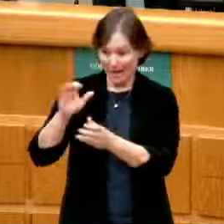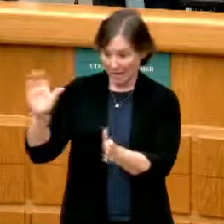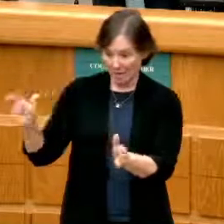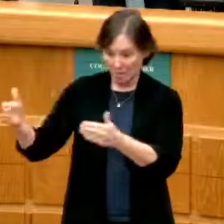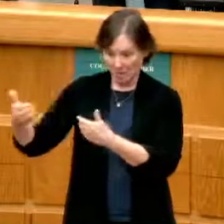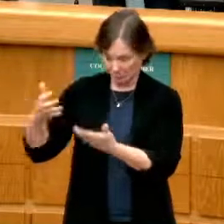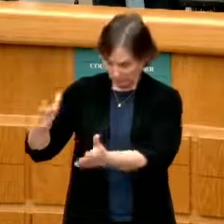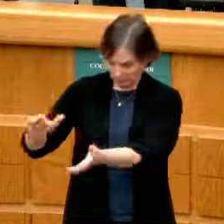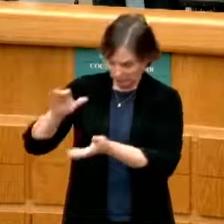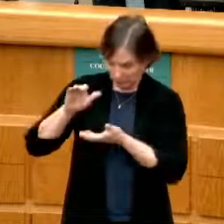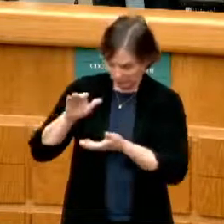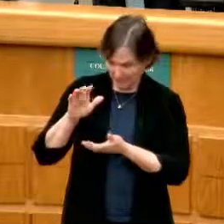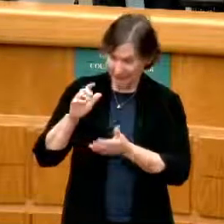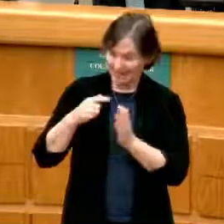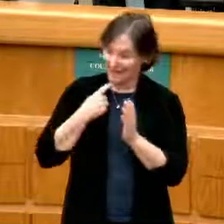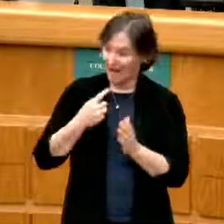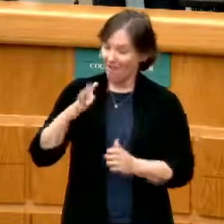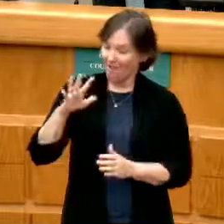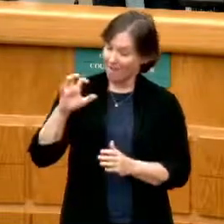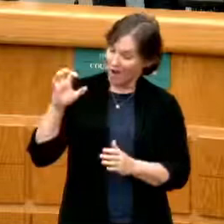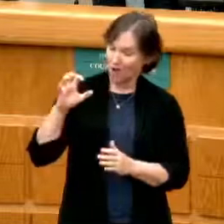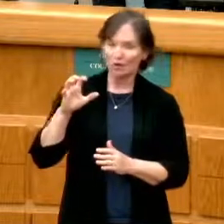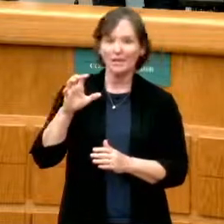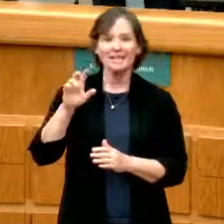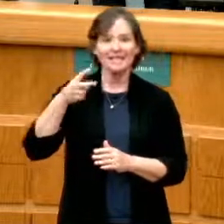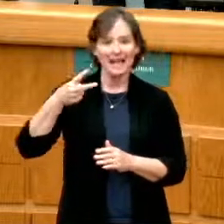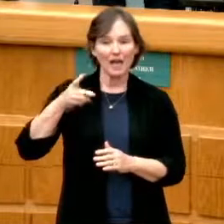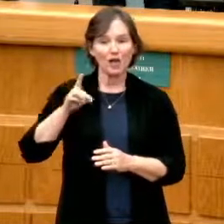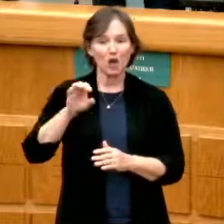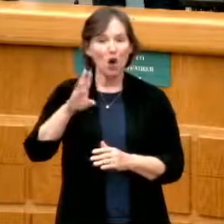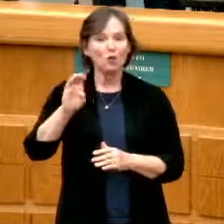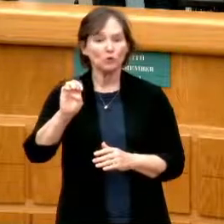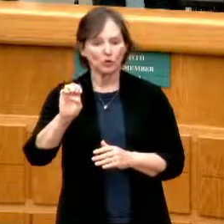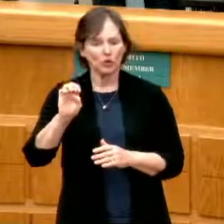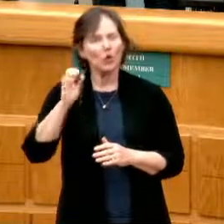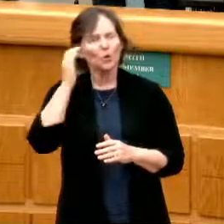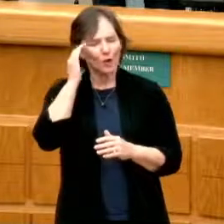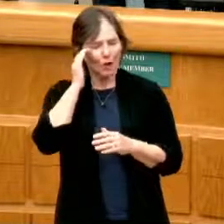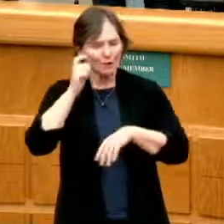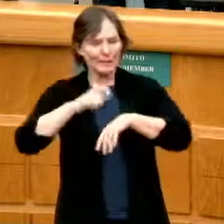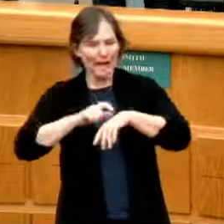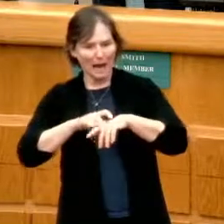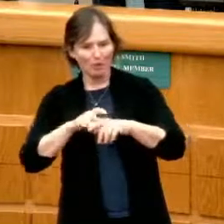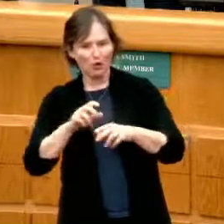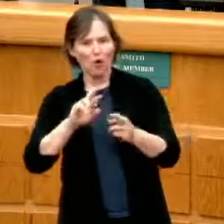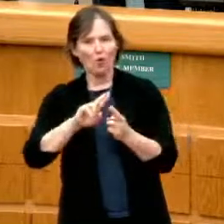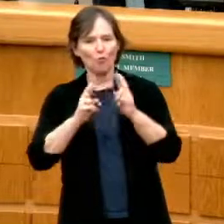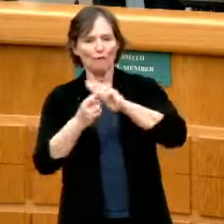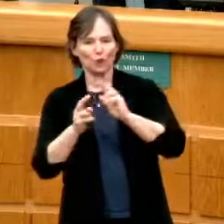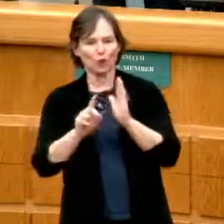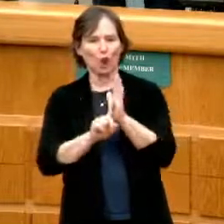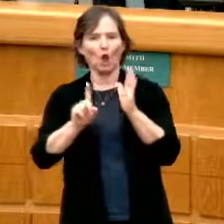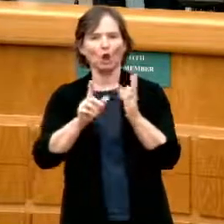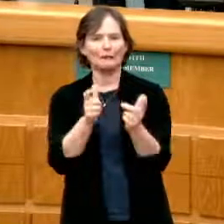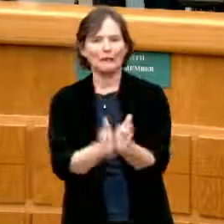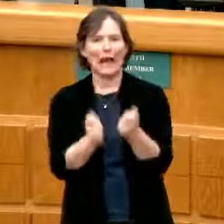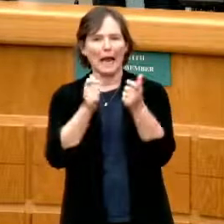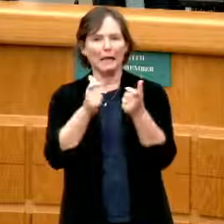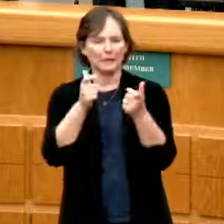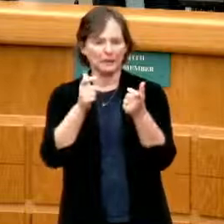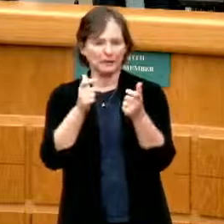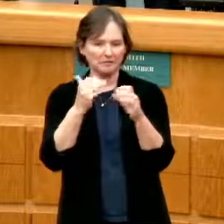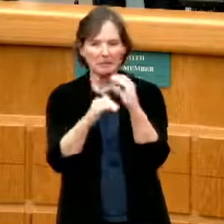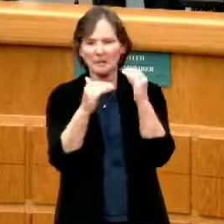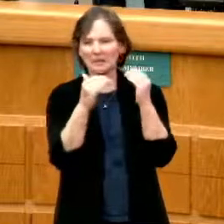give those individuals their second doses. So we reverse alert them, we text them, we tell them, this is where we're gonna be with your doses.